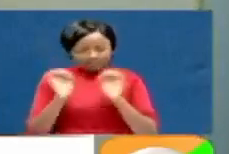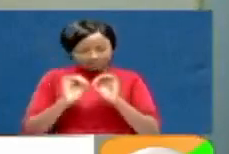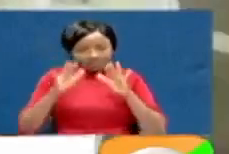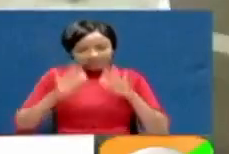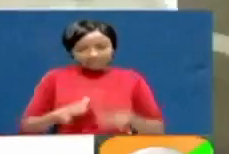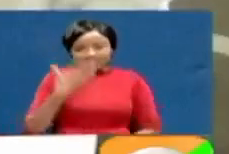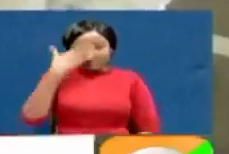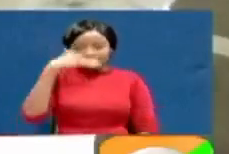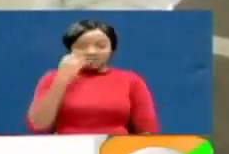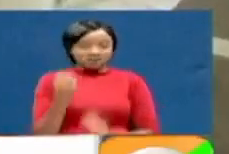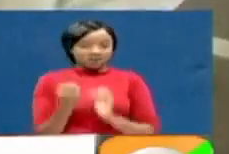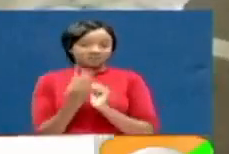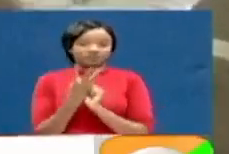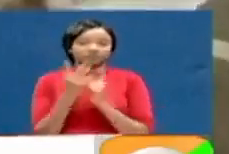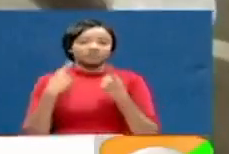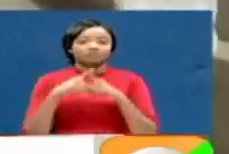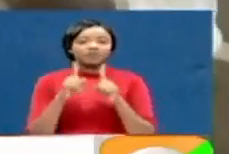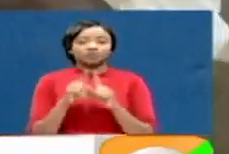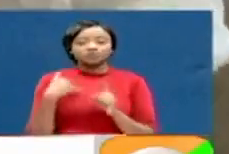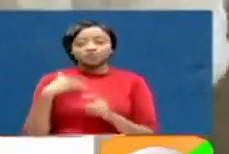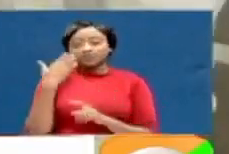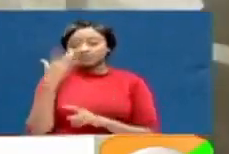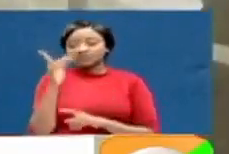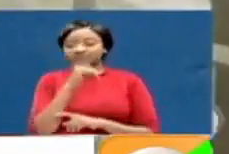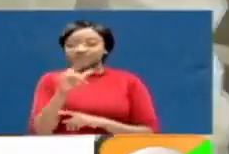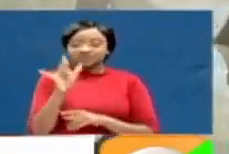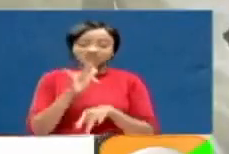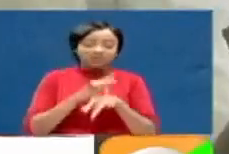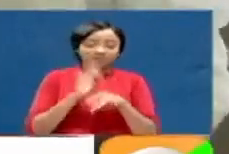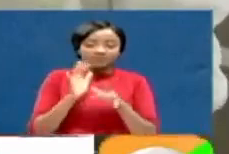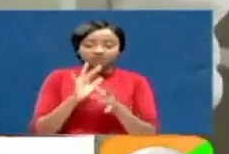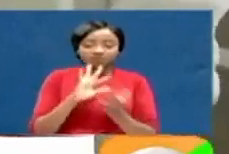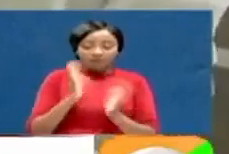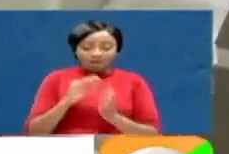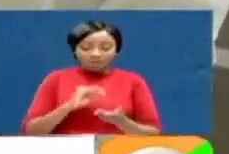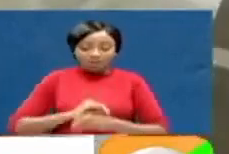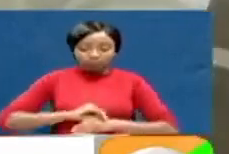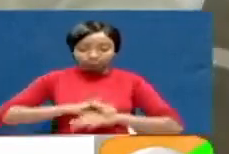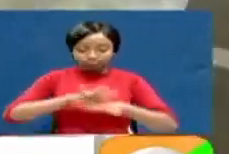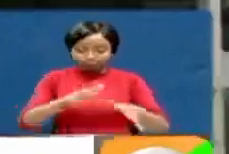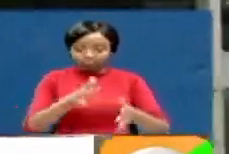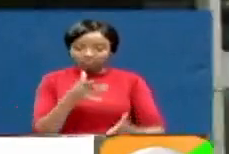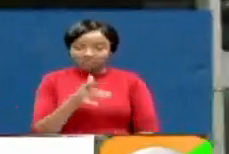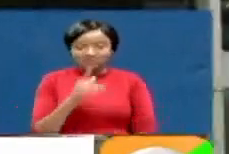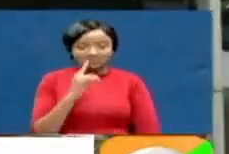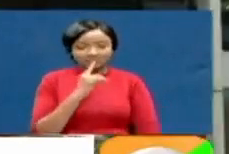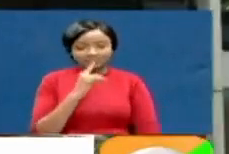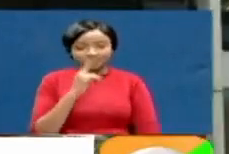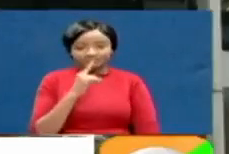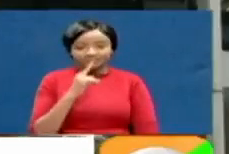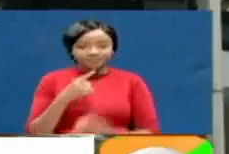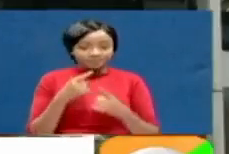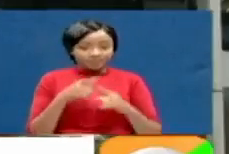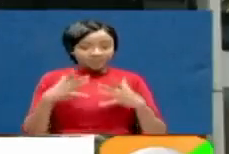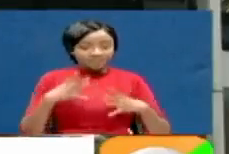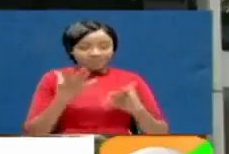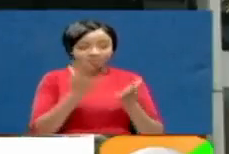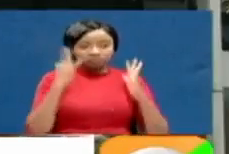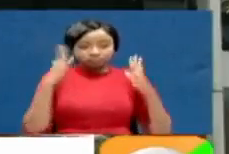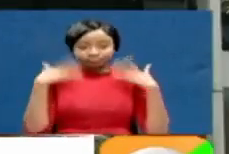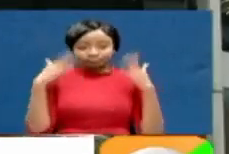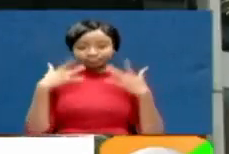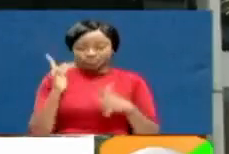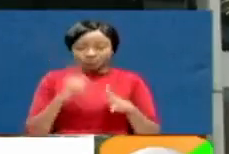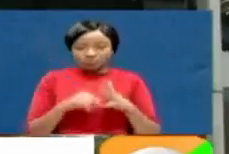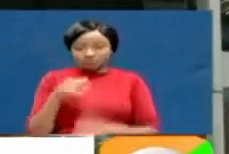period. But with the rate of infections among those on quarantine increasing, that may take a while. With the panic caused by the pandemic, the